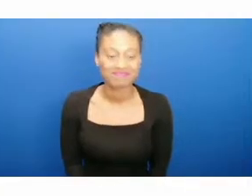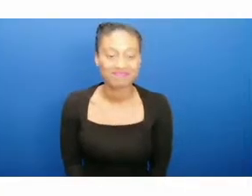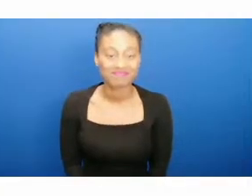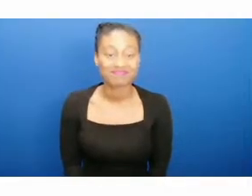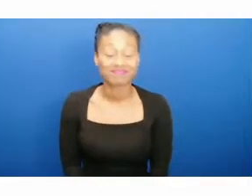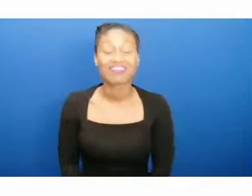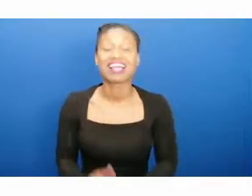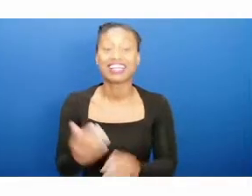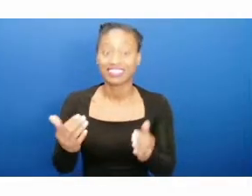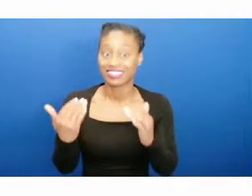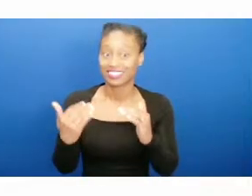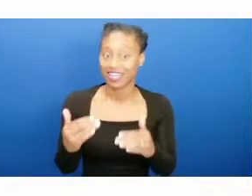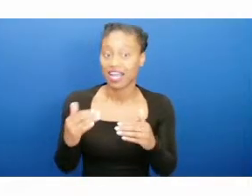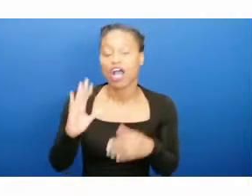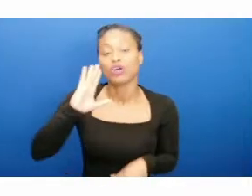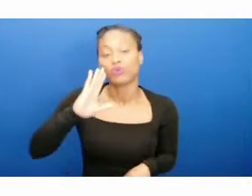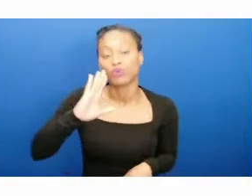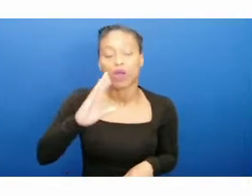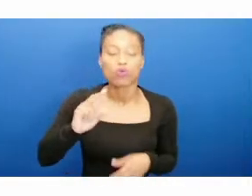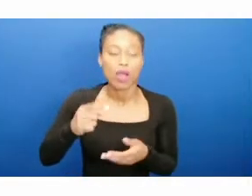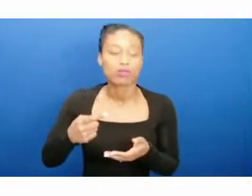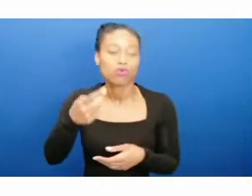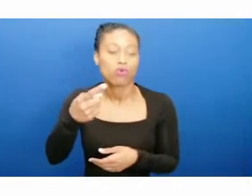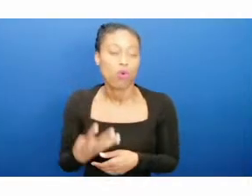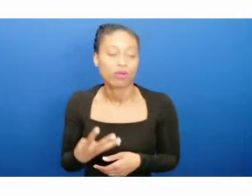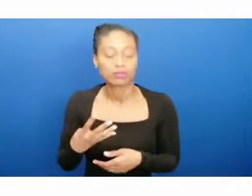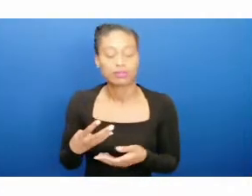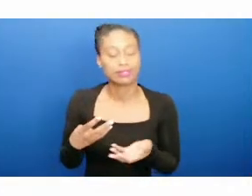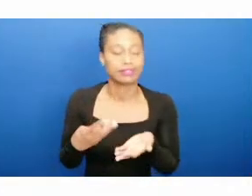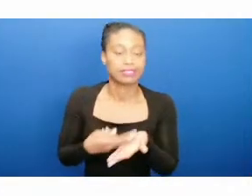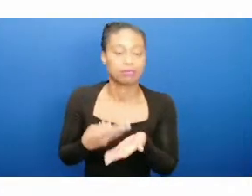Next up, we're going in with a 1/4 teaspoon of salt.